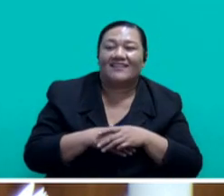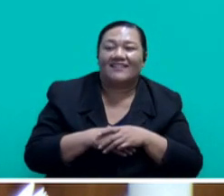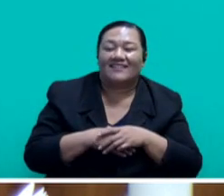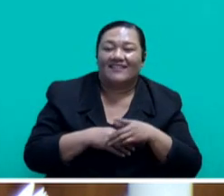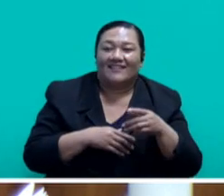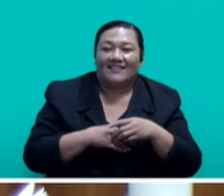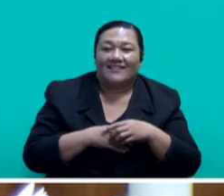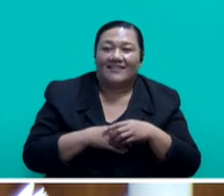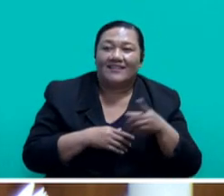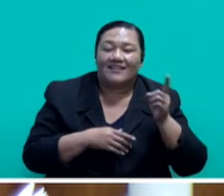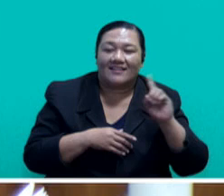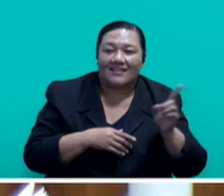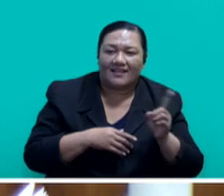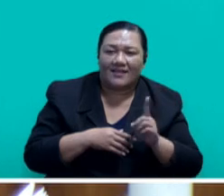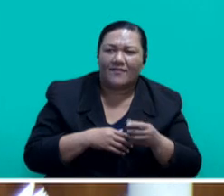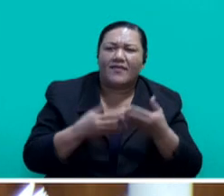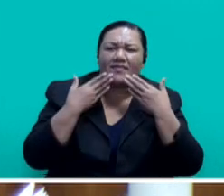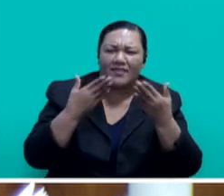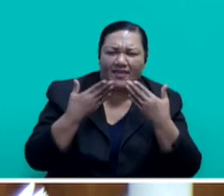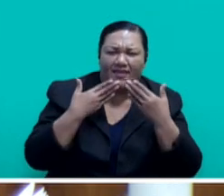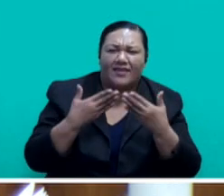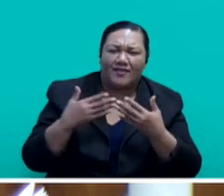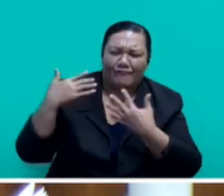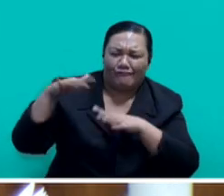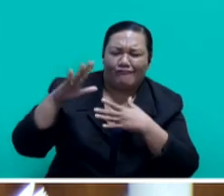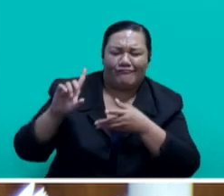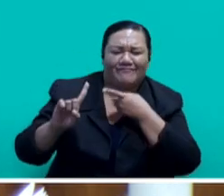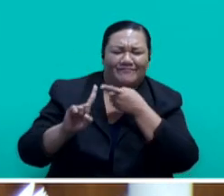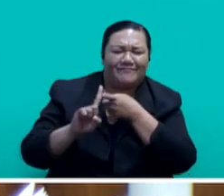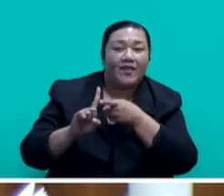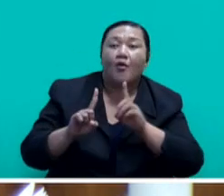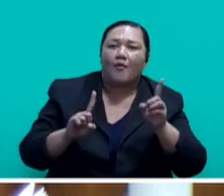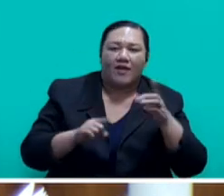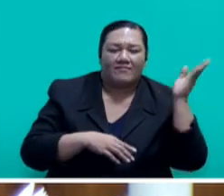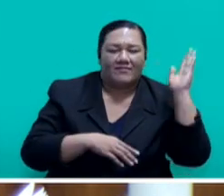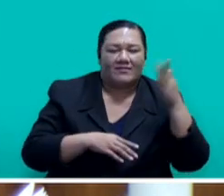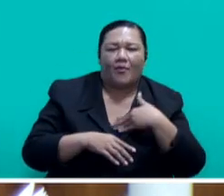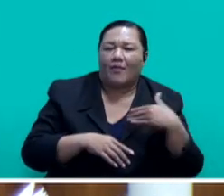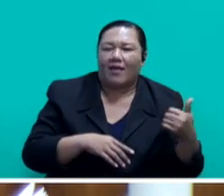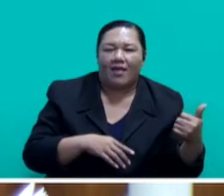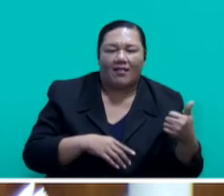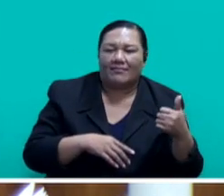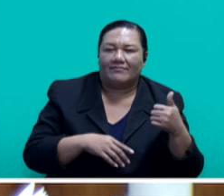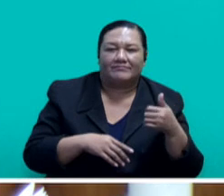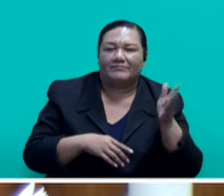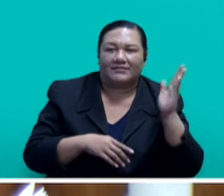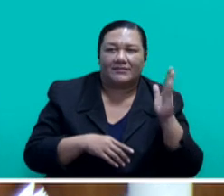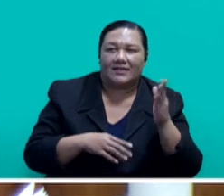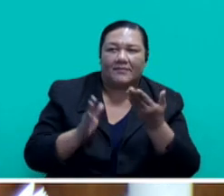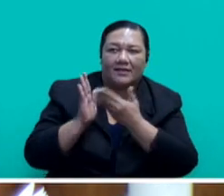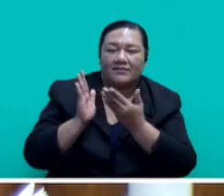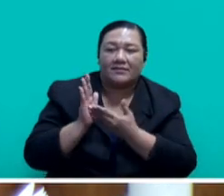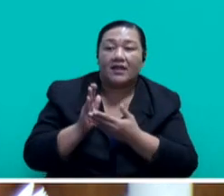exceptionally well-presented budget. After a long time, our budget has been timely delivered and conducted in the normal